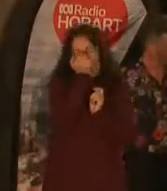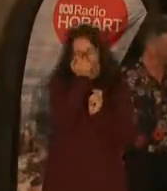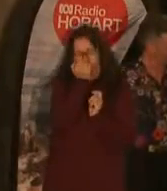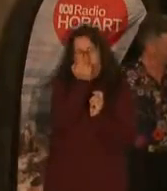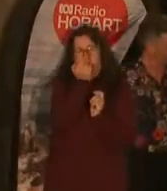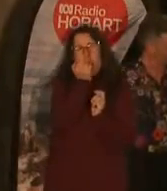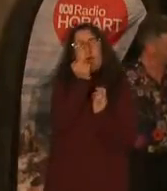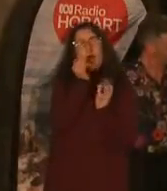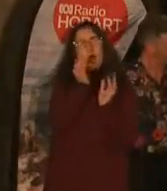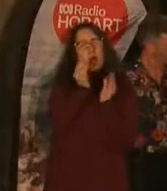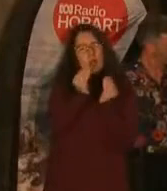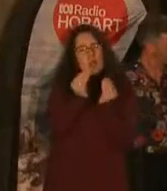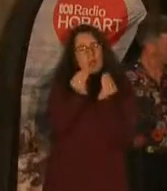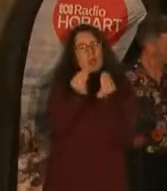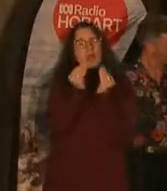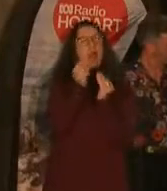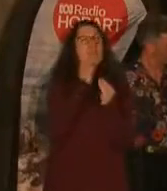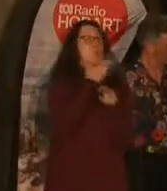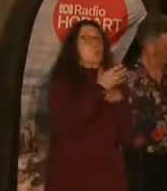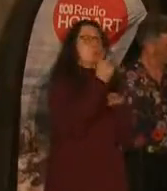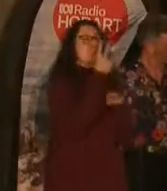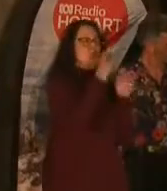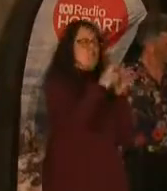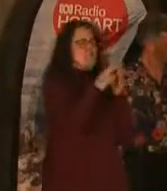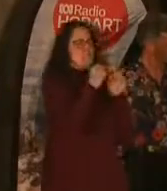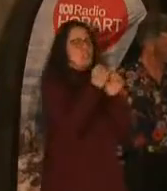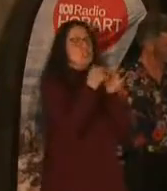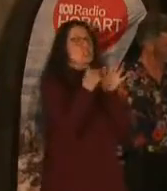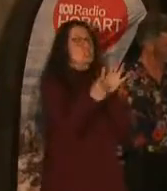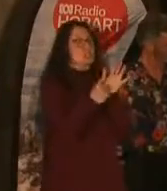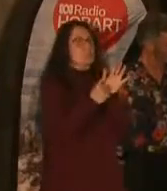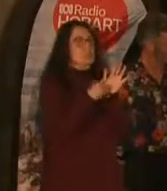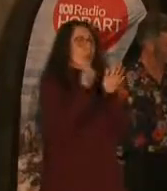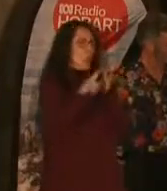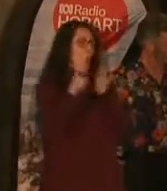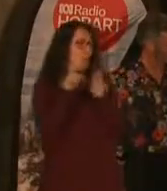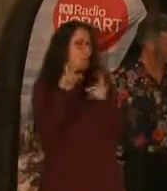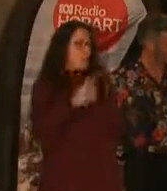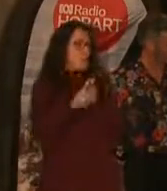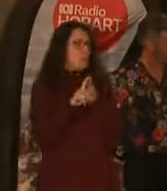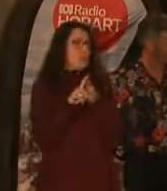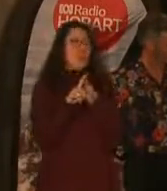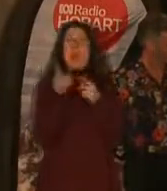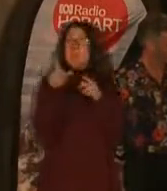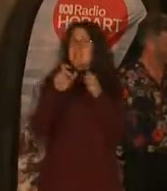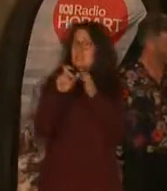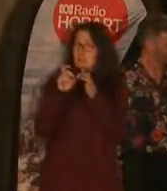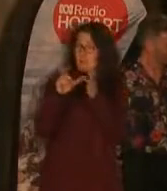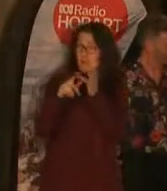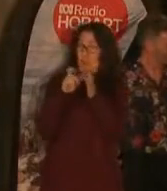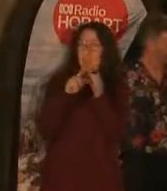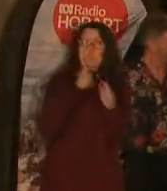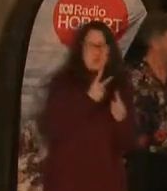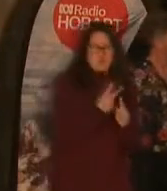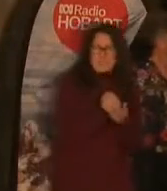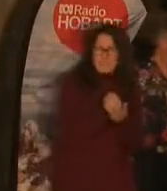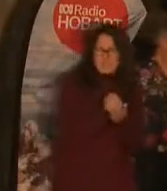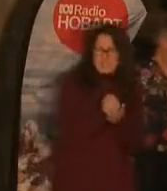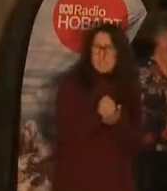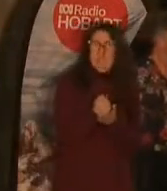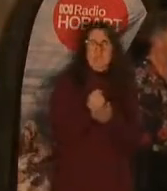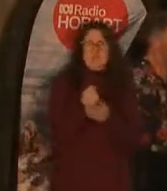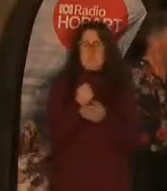it's just been a new two-digit code. I mean, coding for research, it goes two-digit, four-digit, six-digit as you get